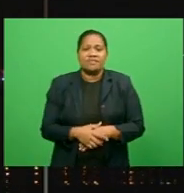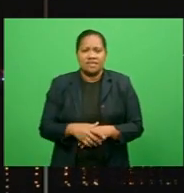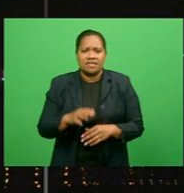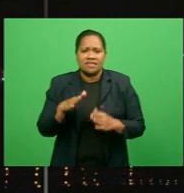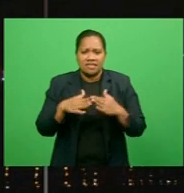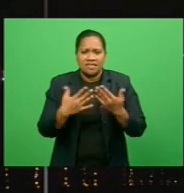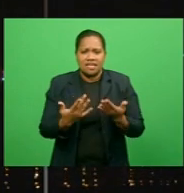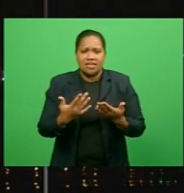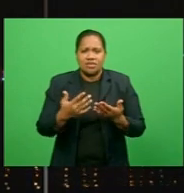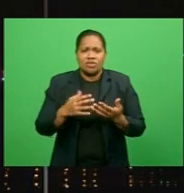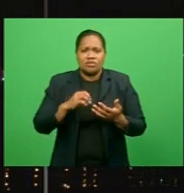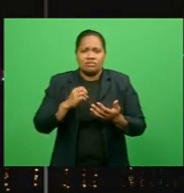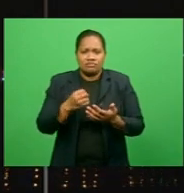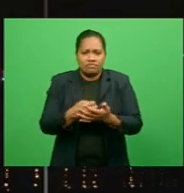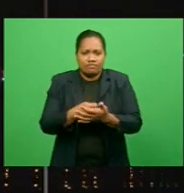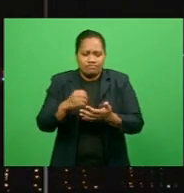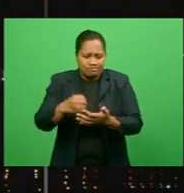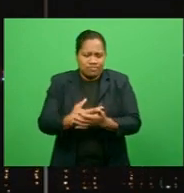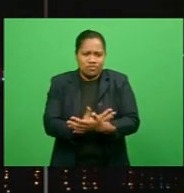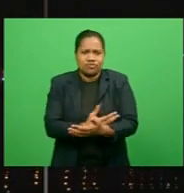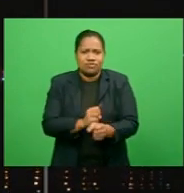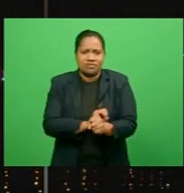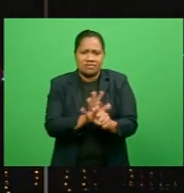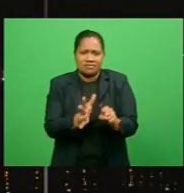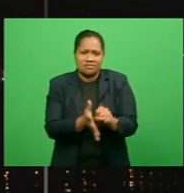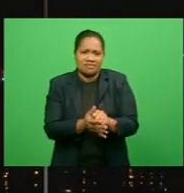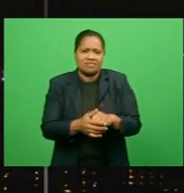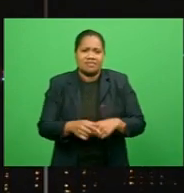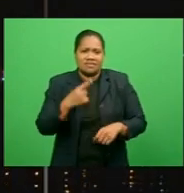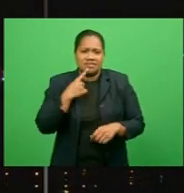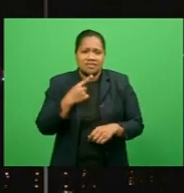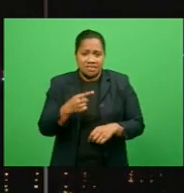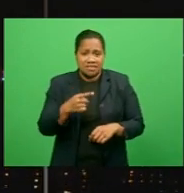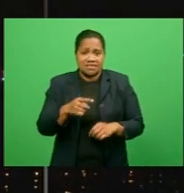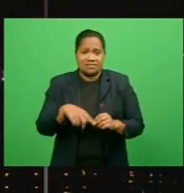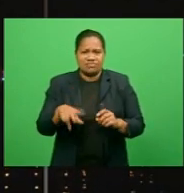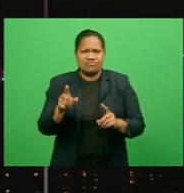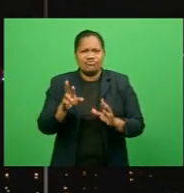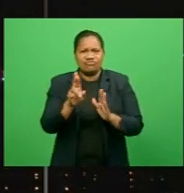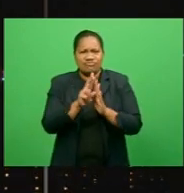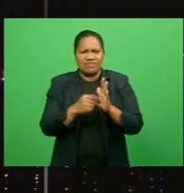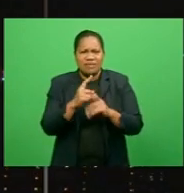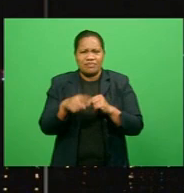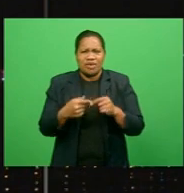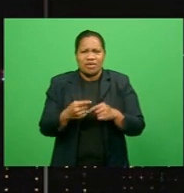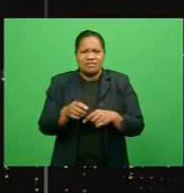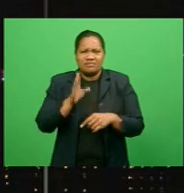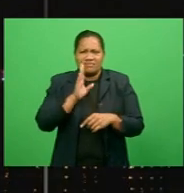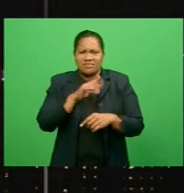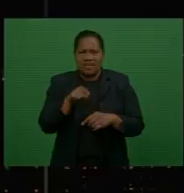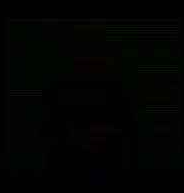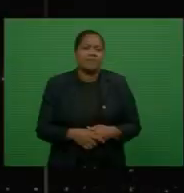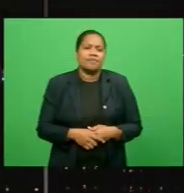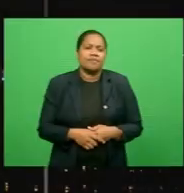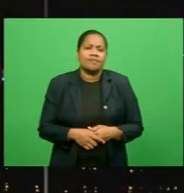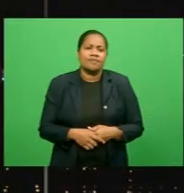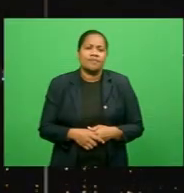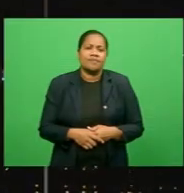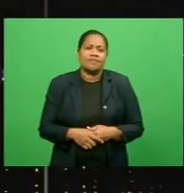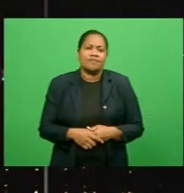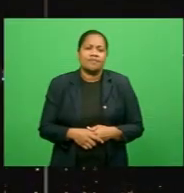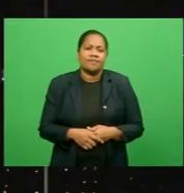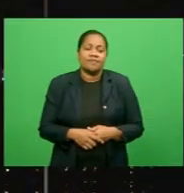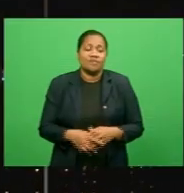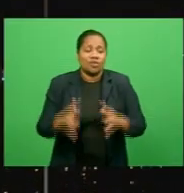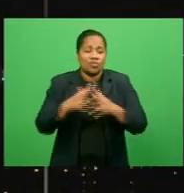now immune to COVID-19. Twitter says the post violates rules about spreading misleading and potentially harmful information. And